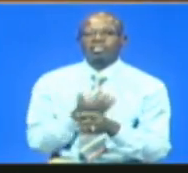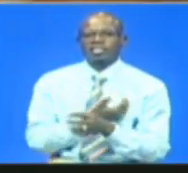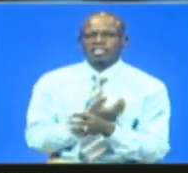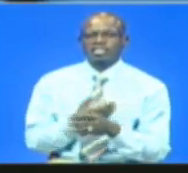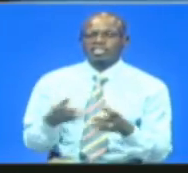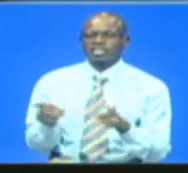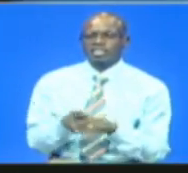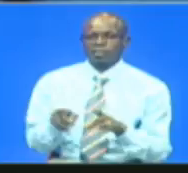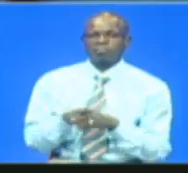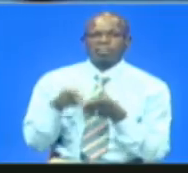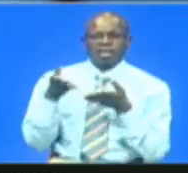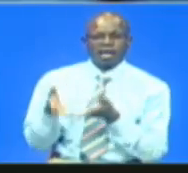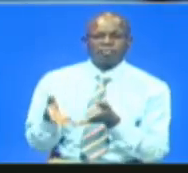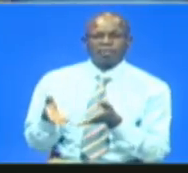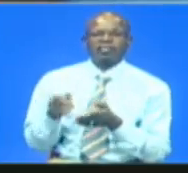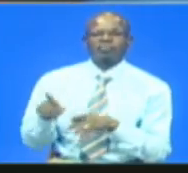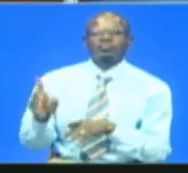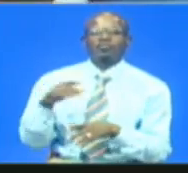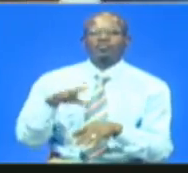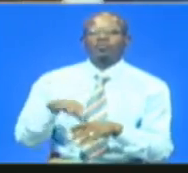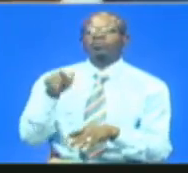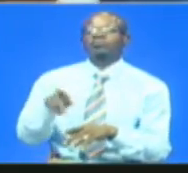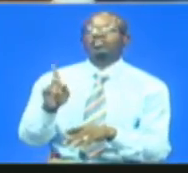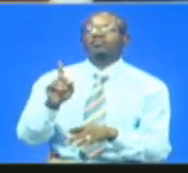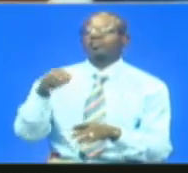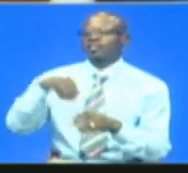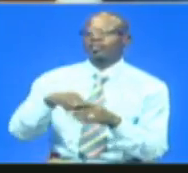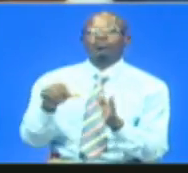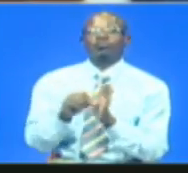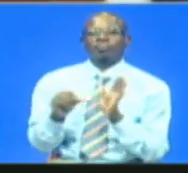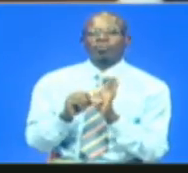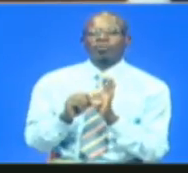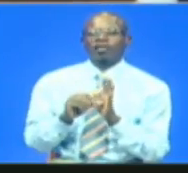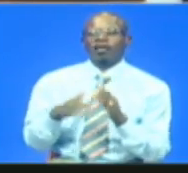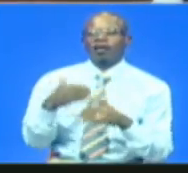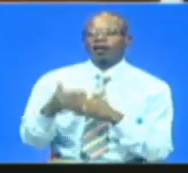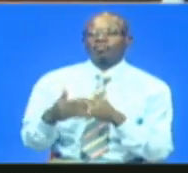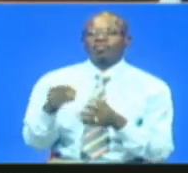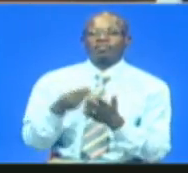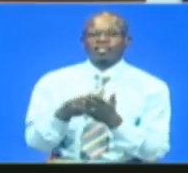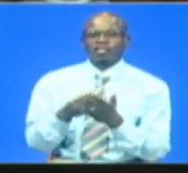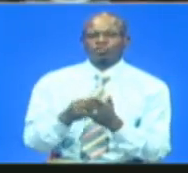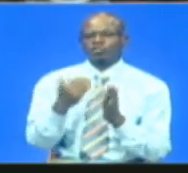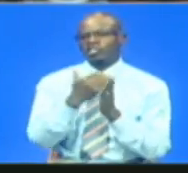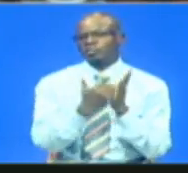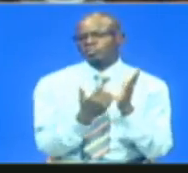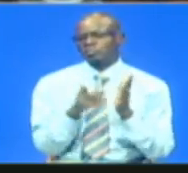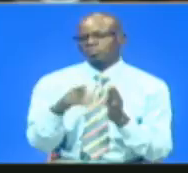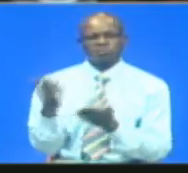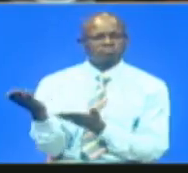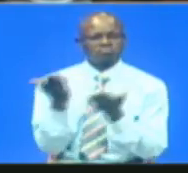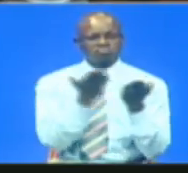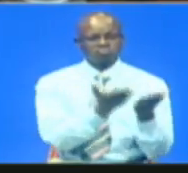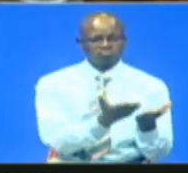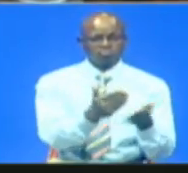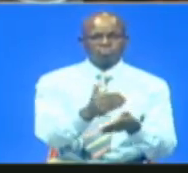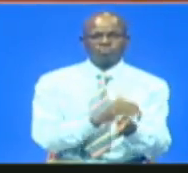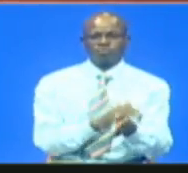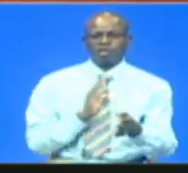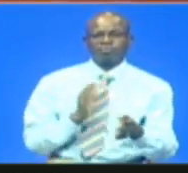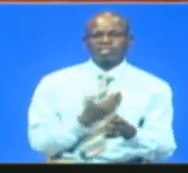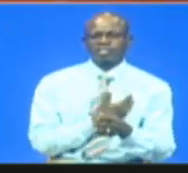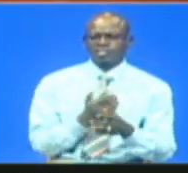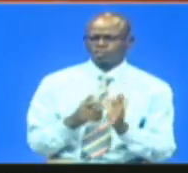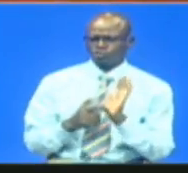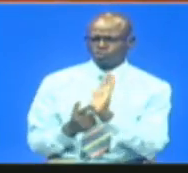It is here that Waititu found himself in trouble after the financial statements he had tabled before the committee